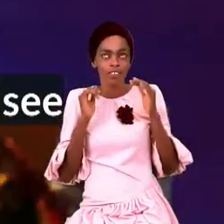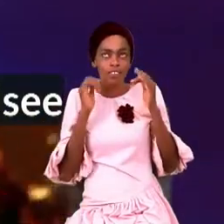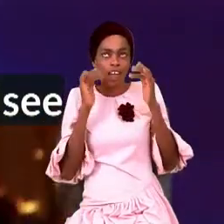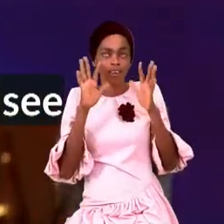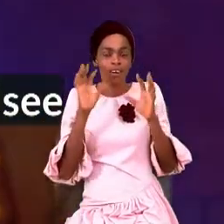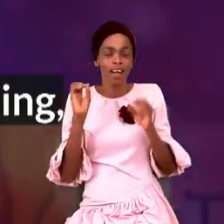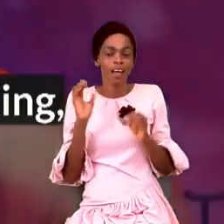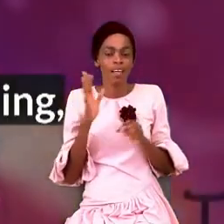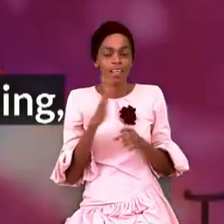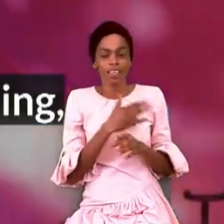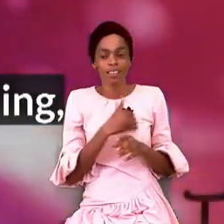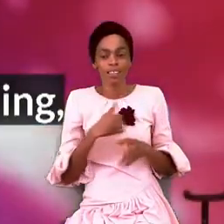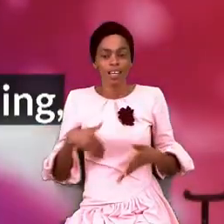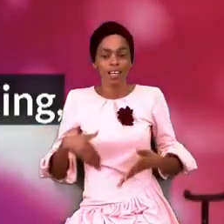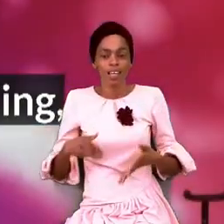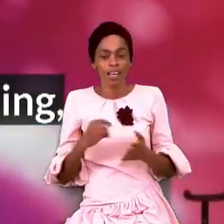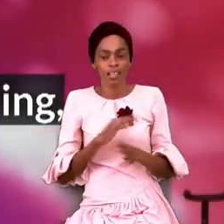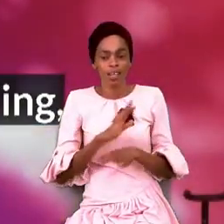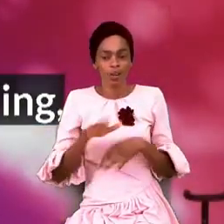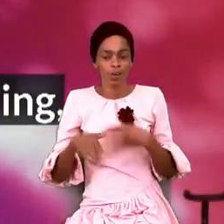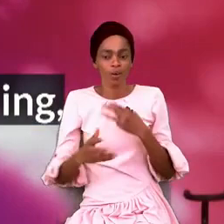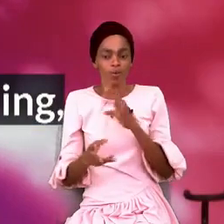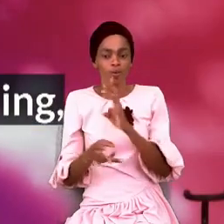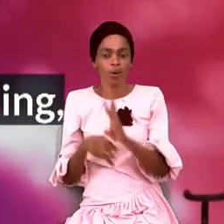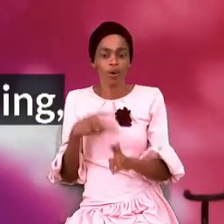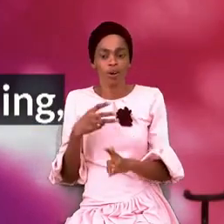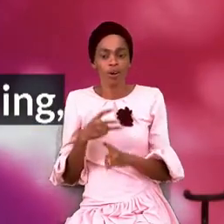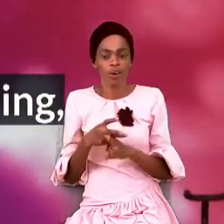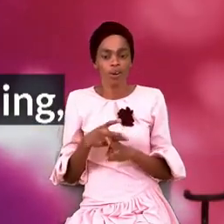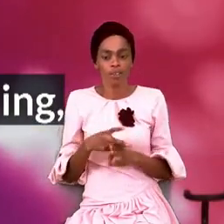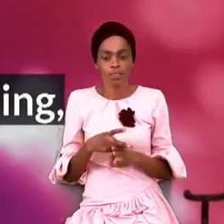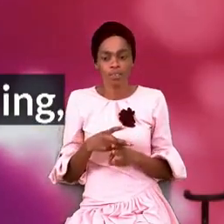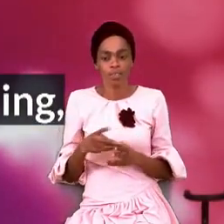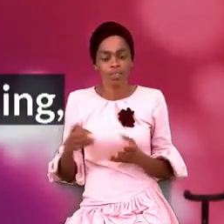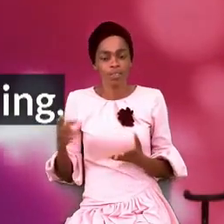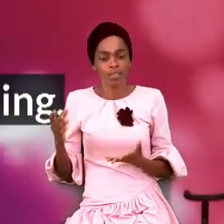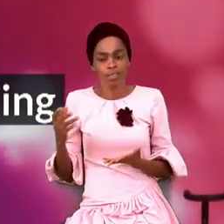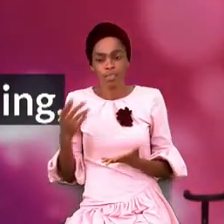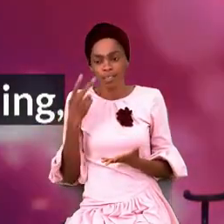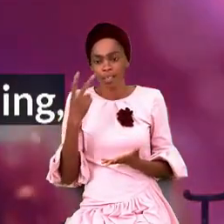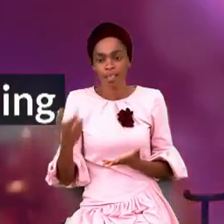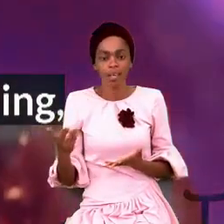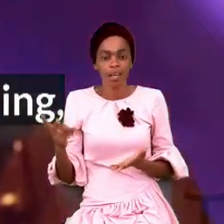We're singing for the glory of the risen